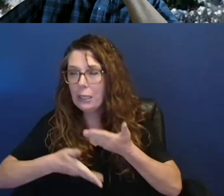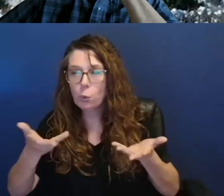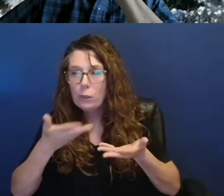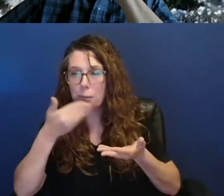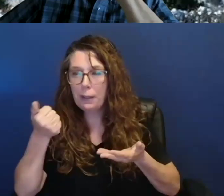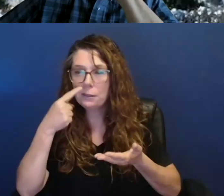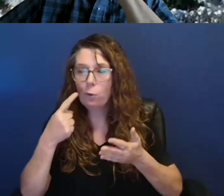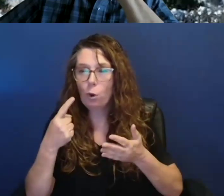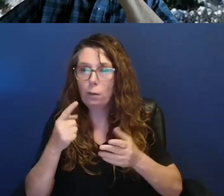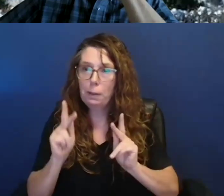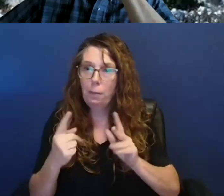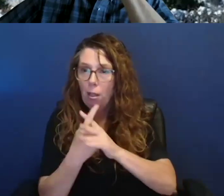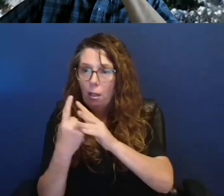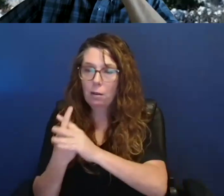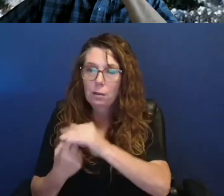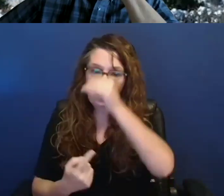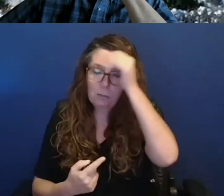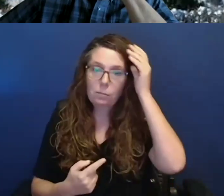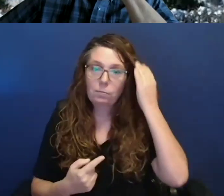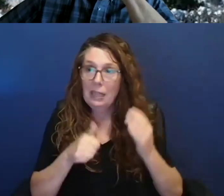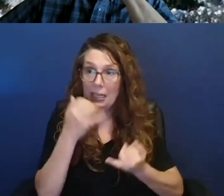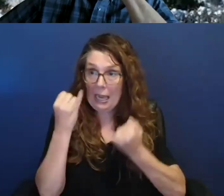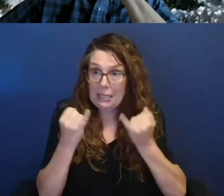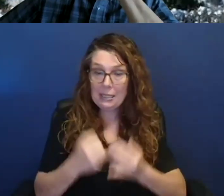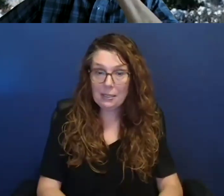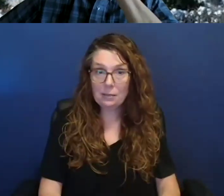for attendance? Any ideas or thoughts from